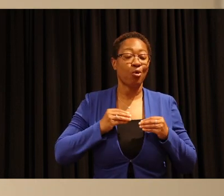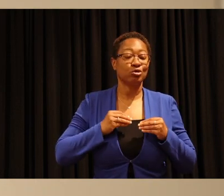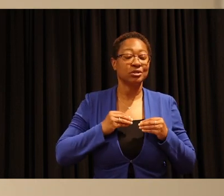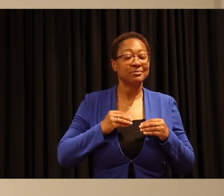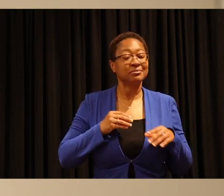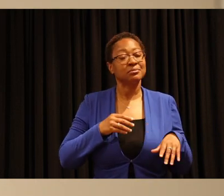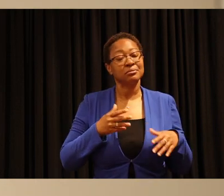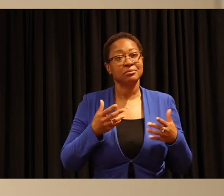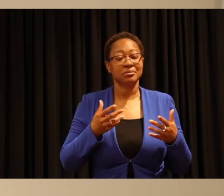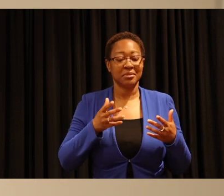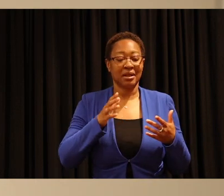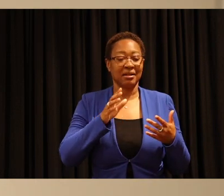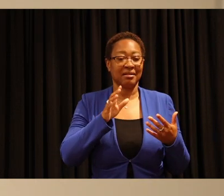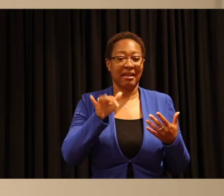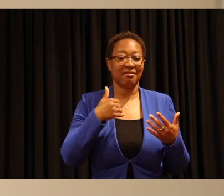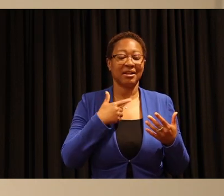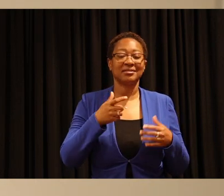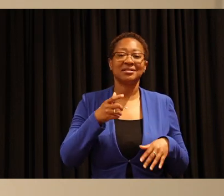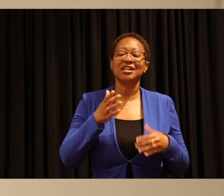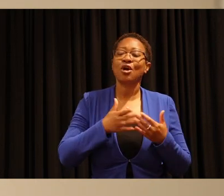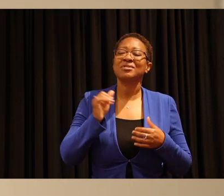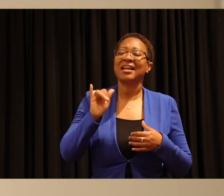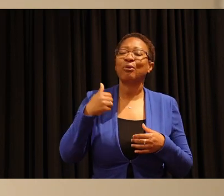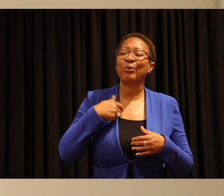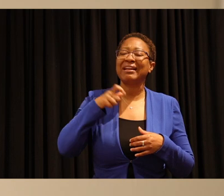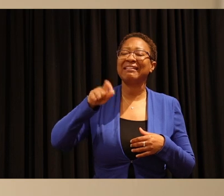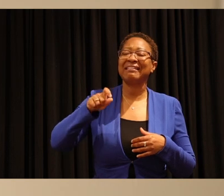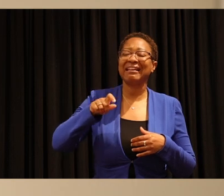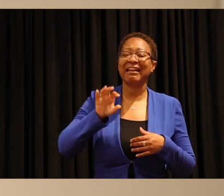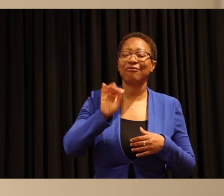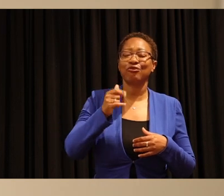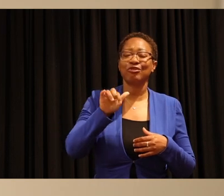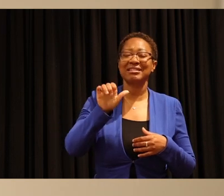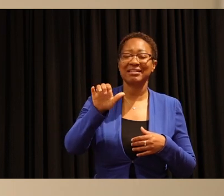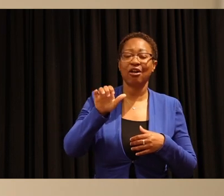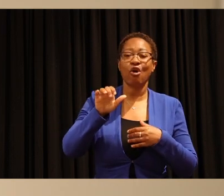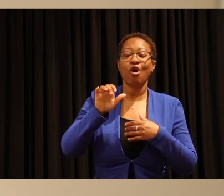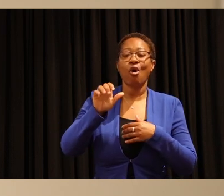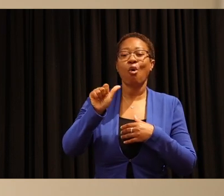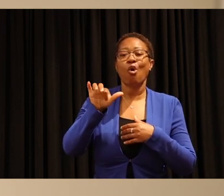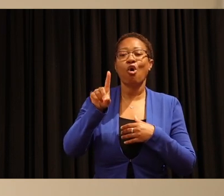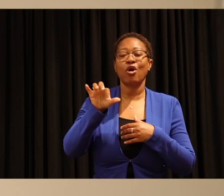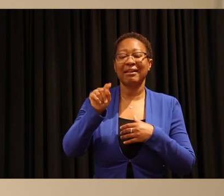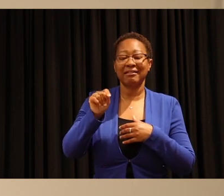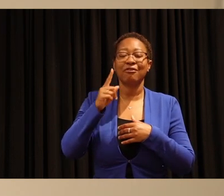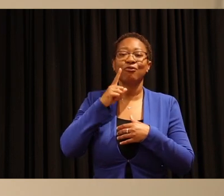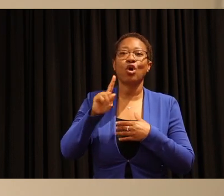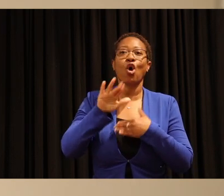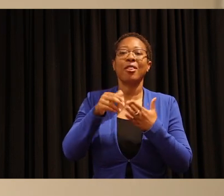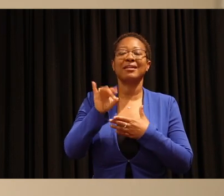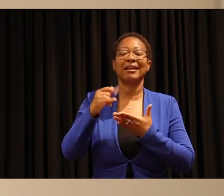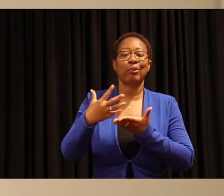It's almost like we need forensic audits for the data collections that we're using now. I think that would